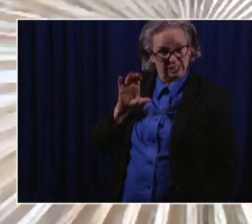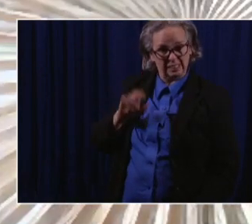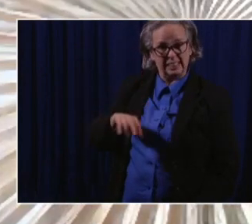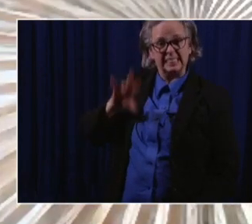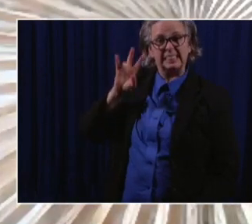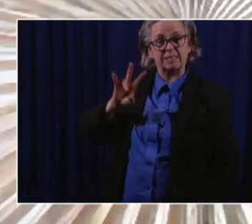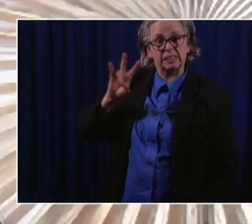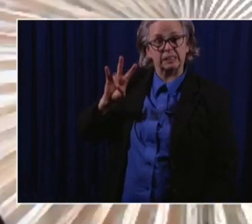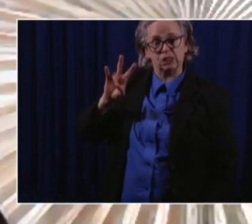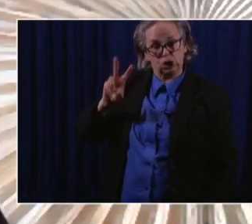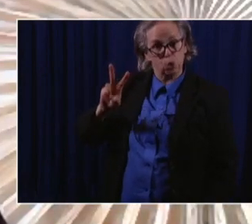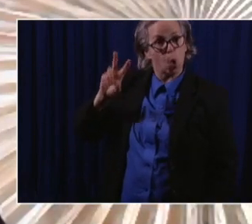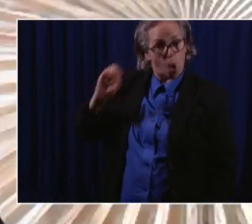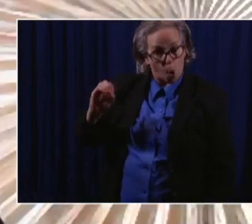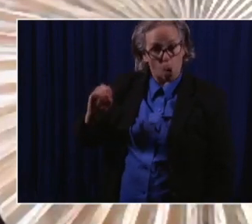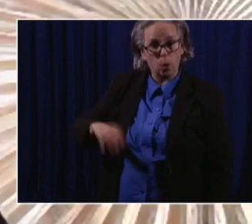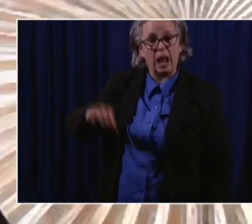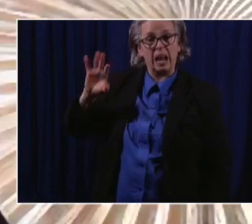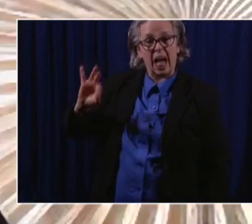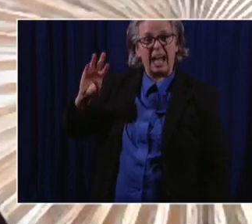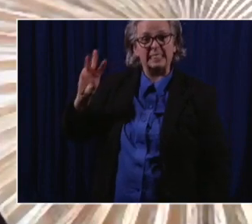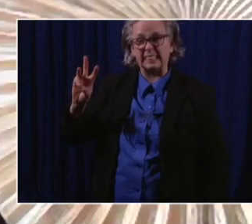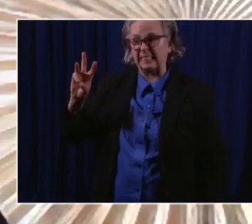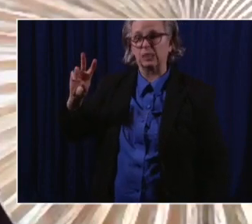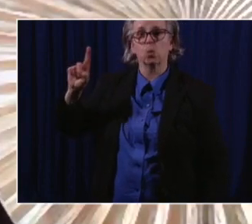1-800-720-9616. Again,